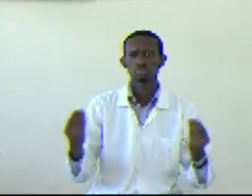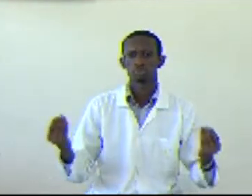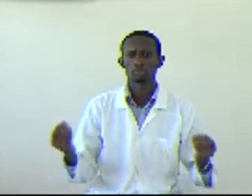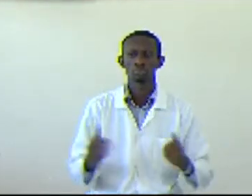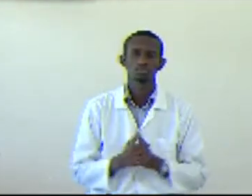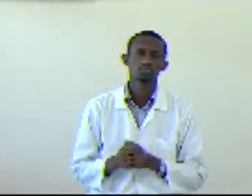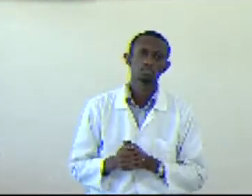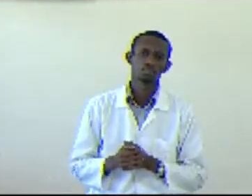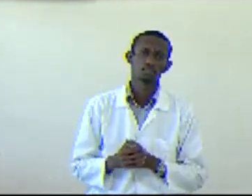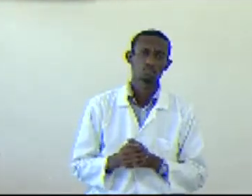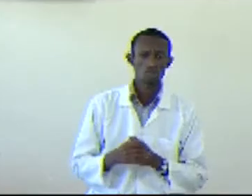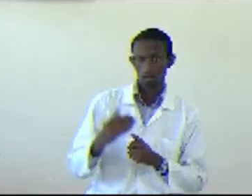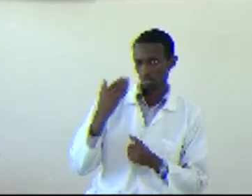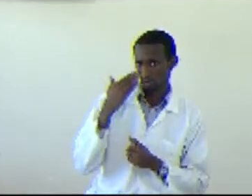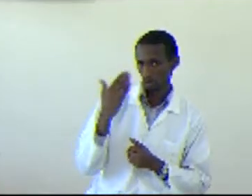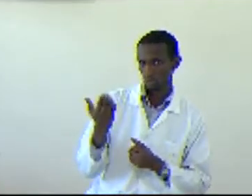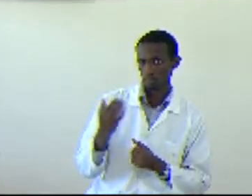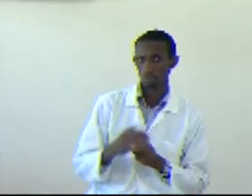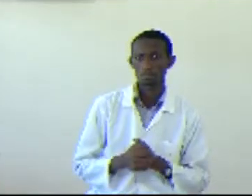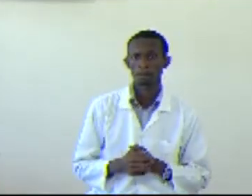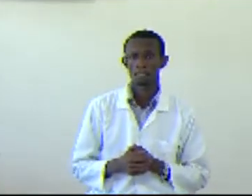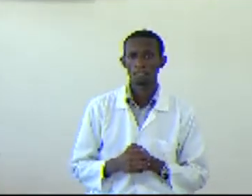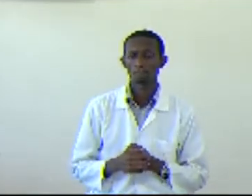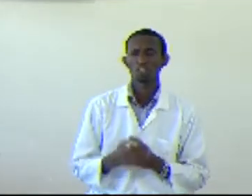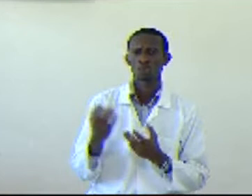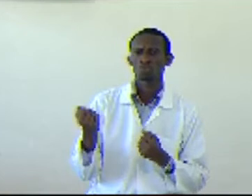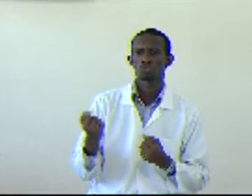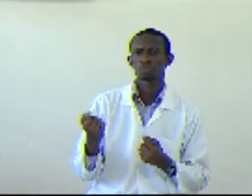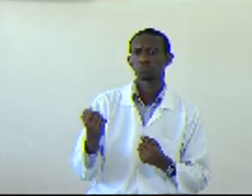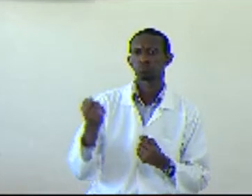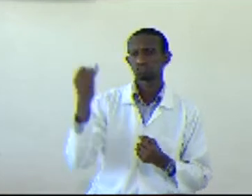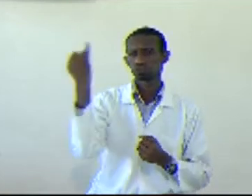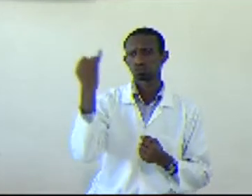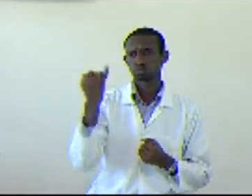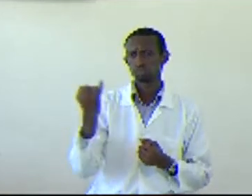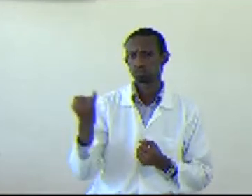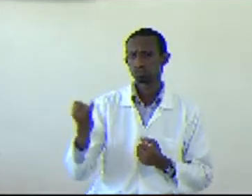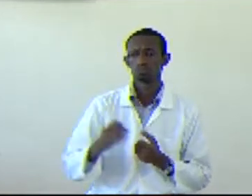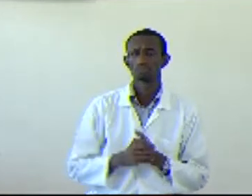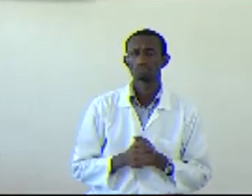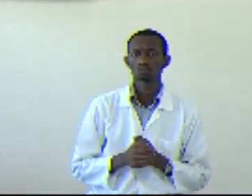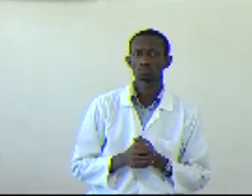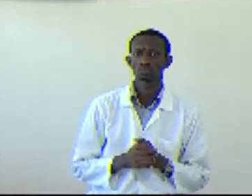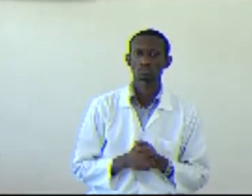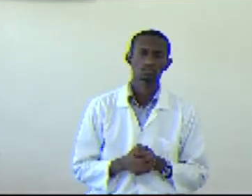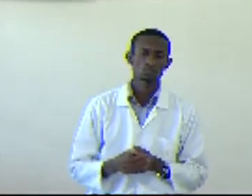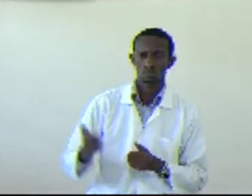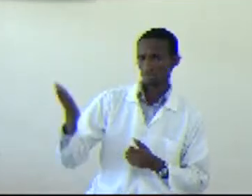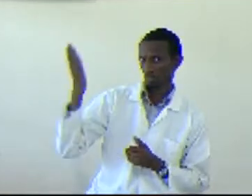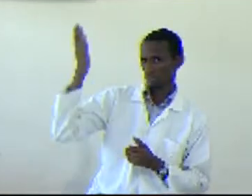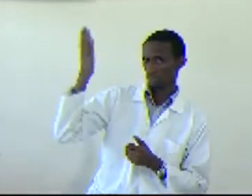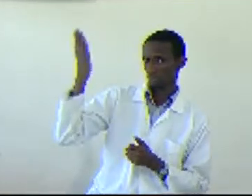potentiometer. So as you see, we have a diagram. So this diagram, so we have a driving,